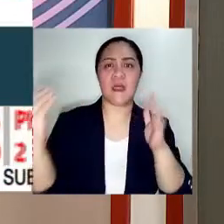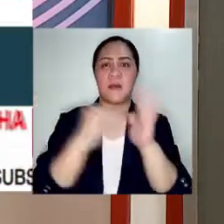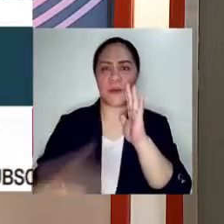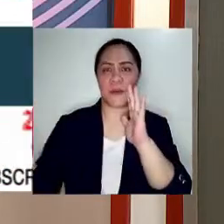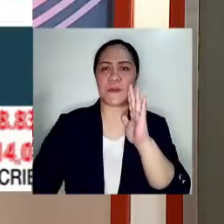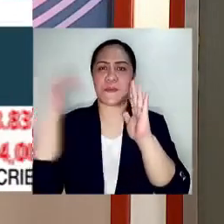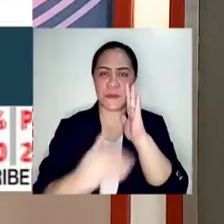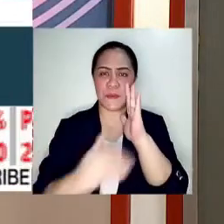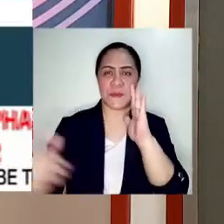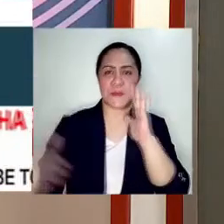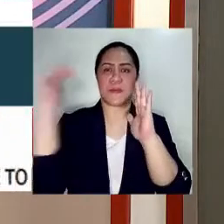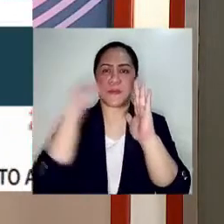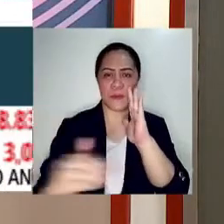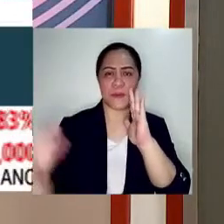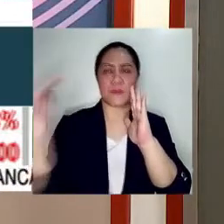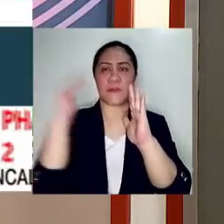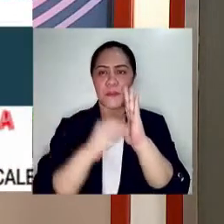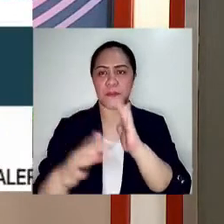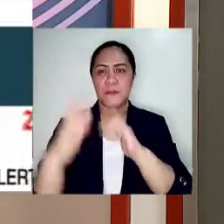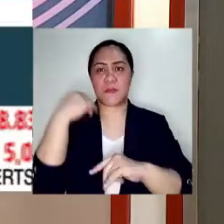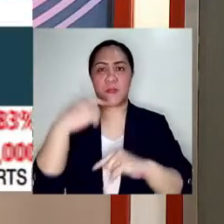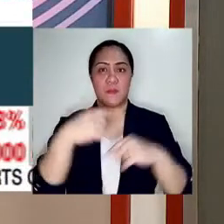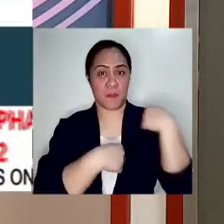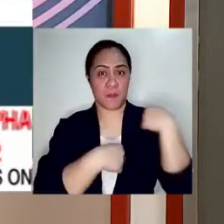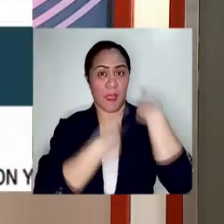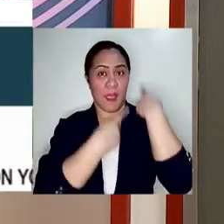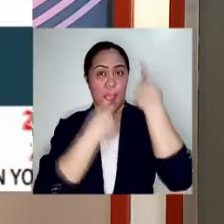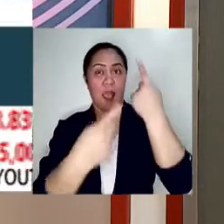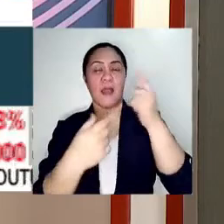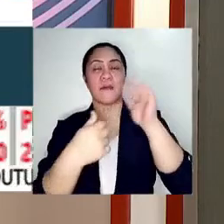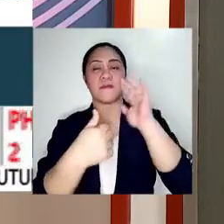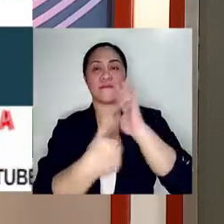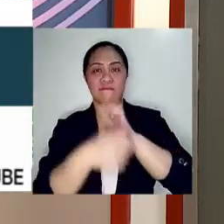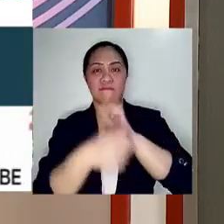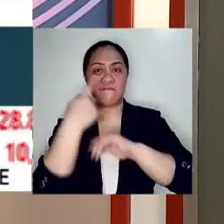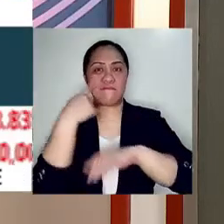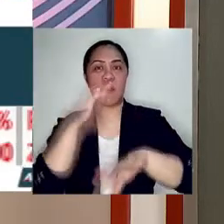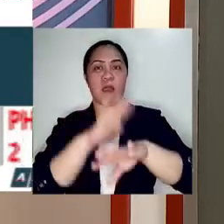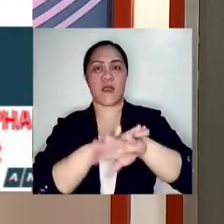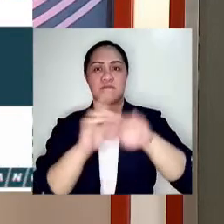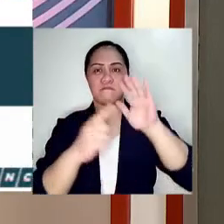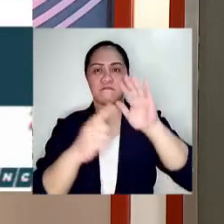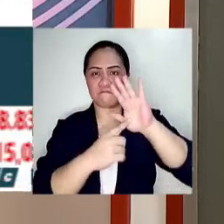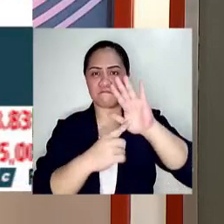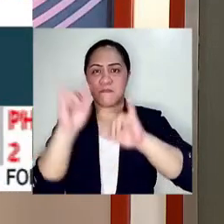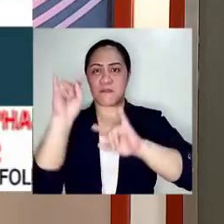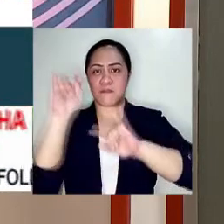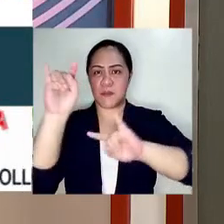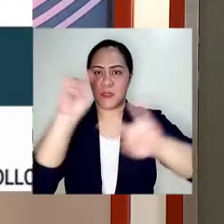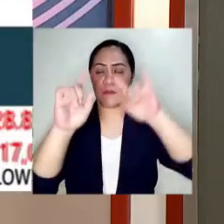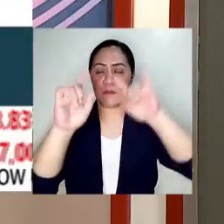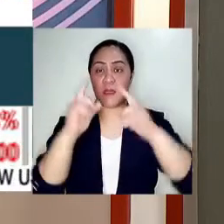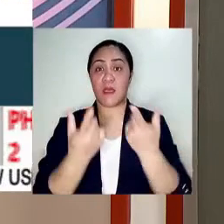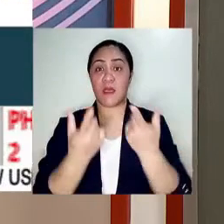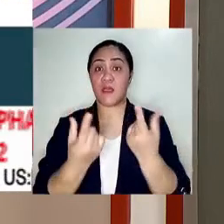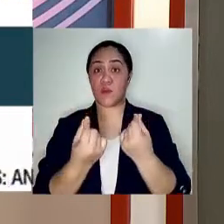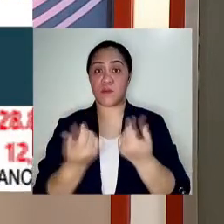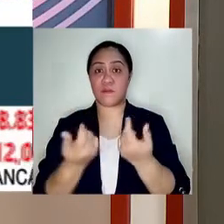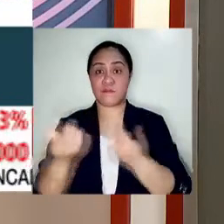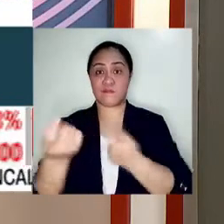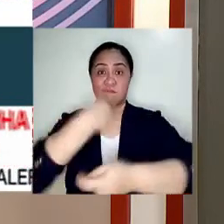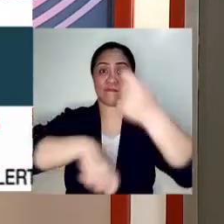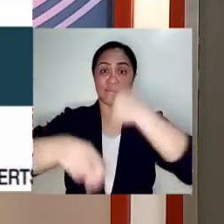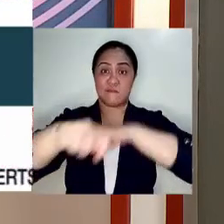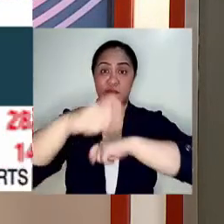campaign trail and even during his inaugural speech. But having those translate into actual policies, Dindo, tell us